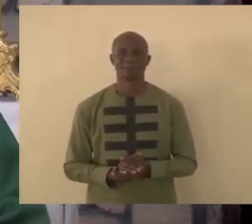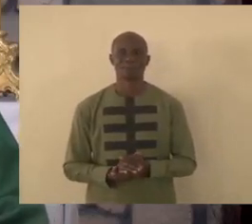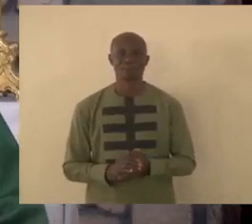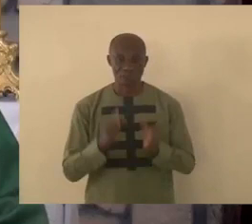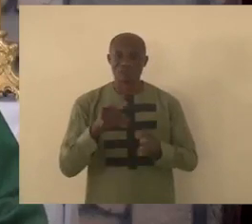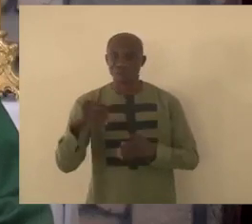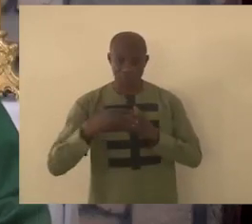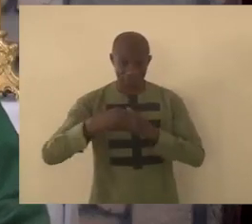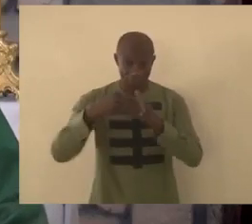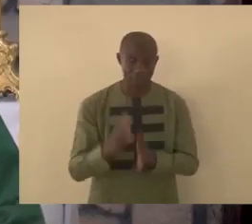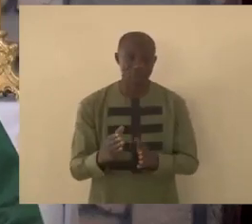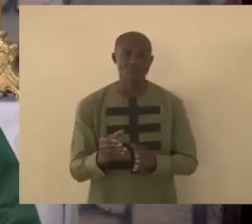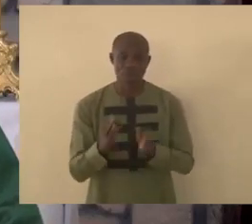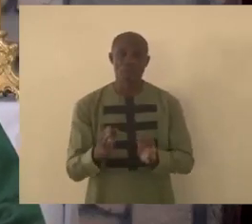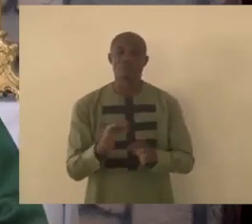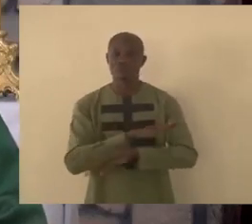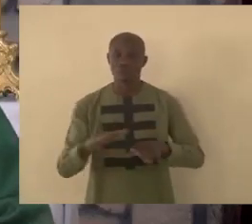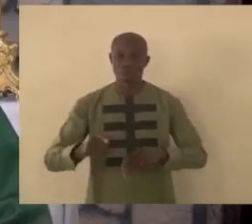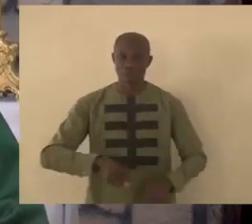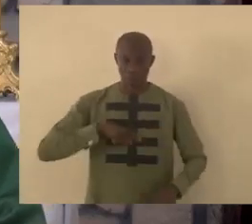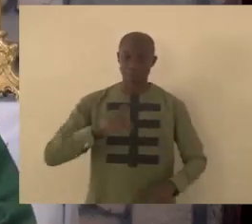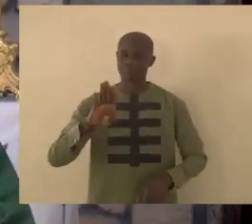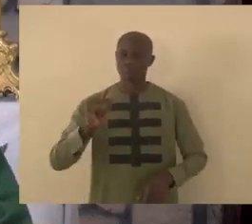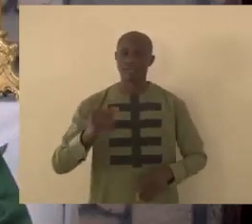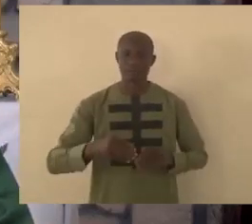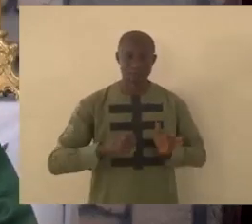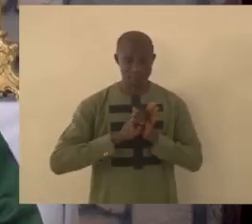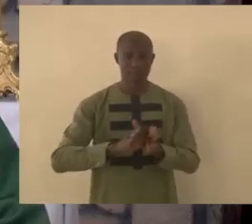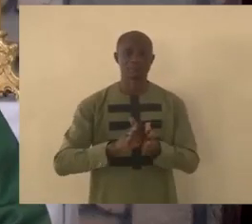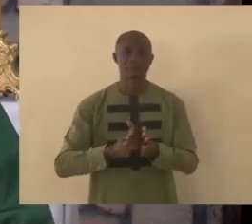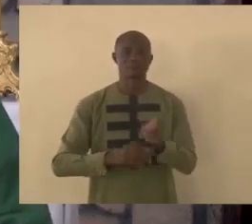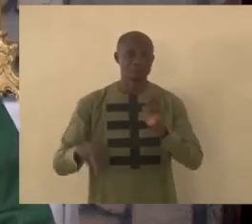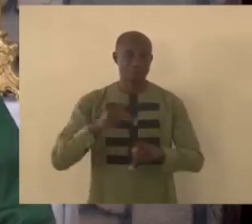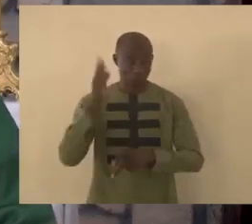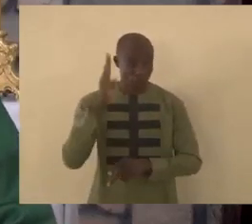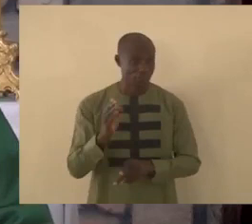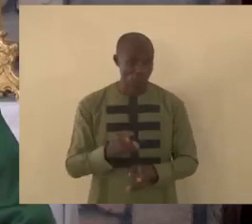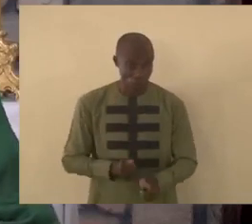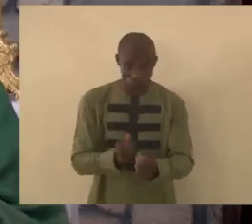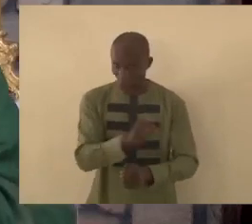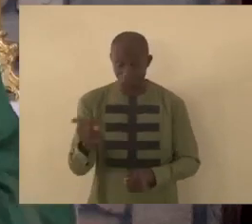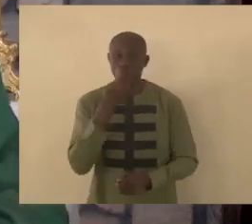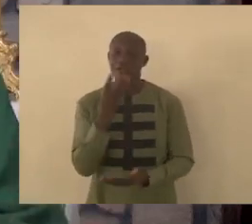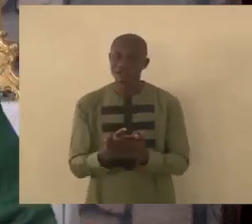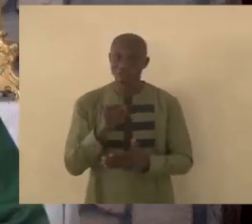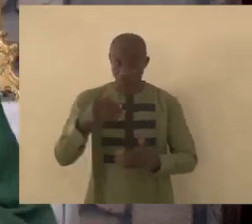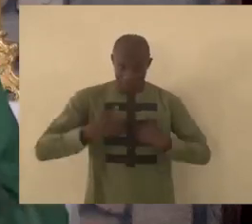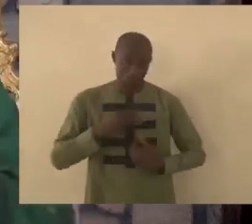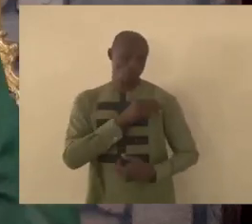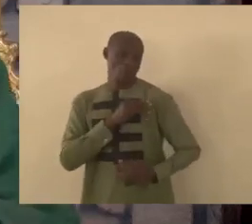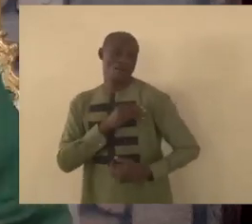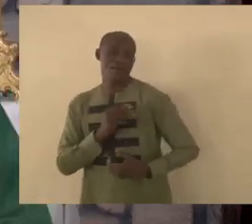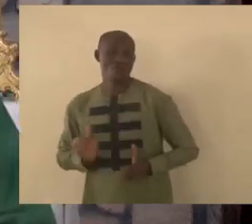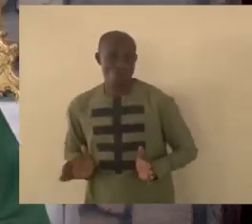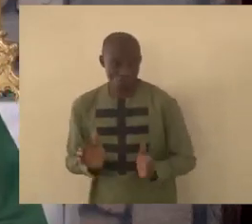I mean, if you're a leader and you do not lead by example, will the people follow you well? Will you have the moral courage to talk